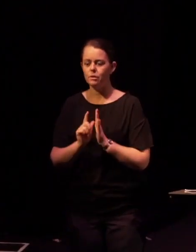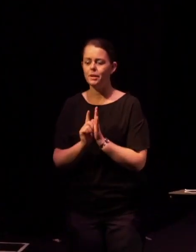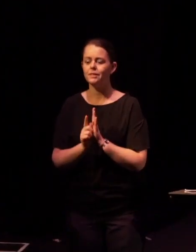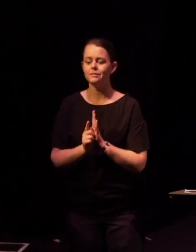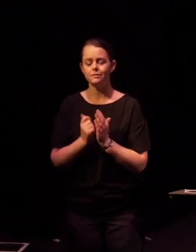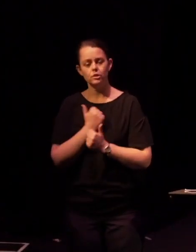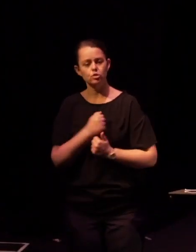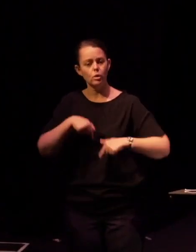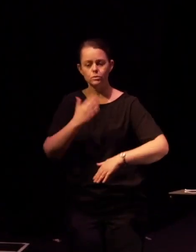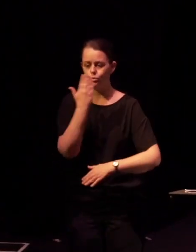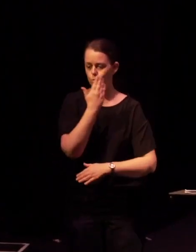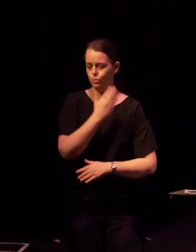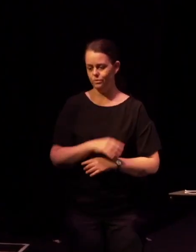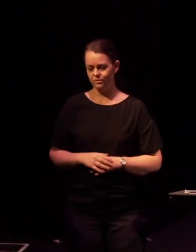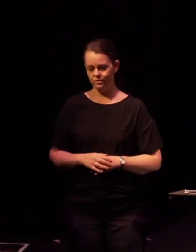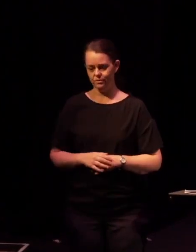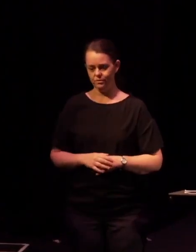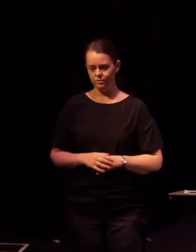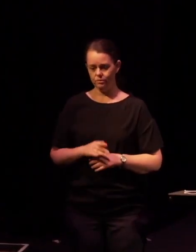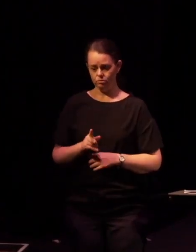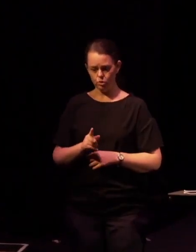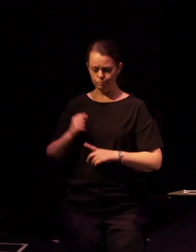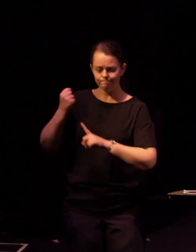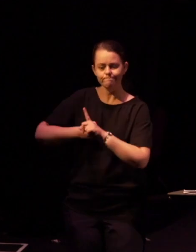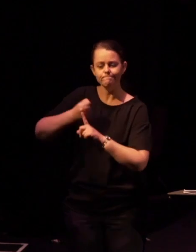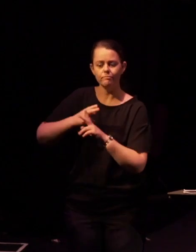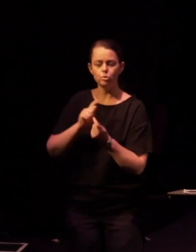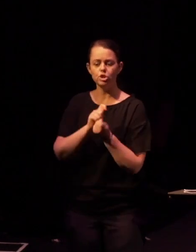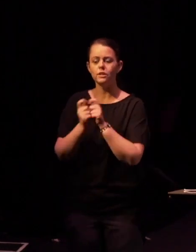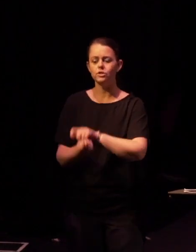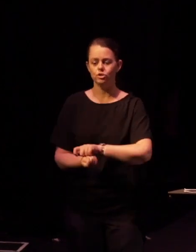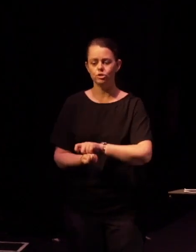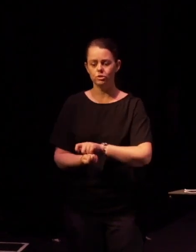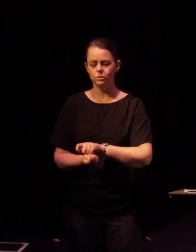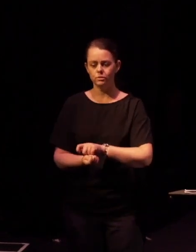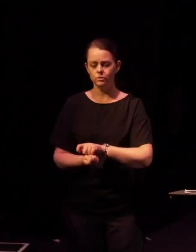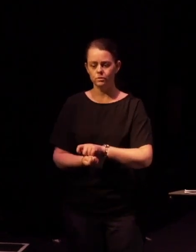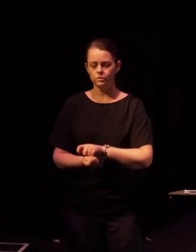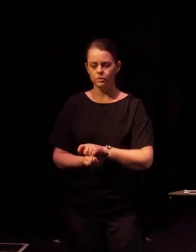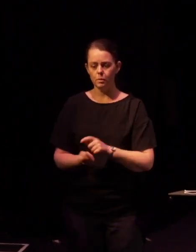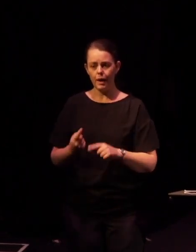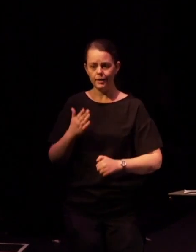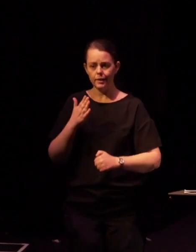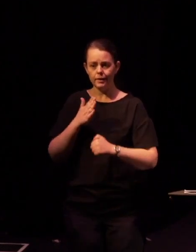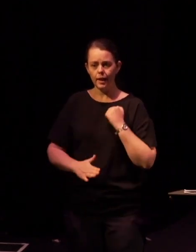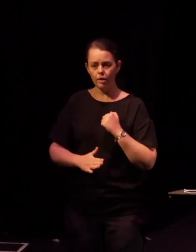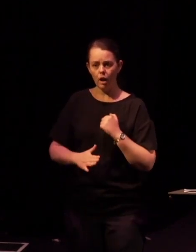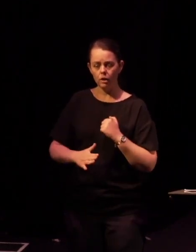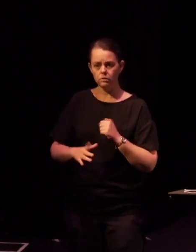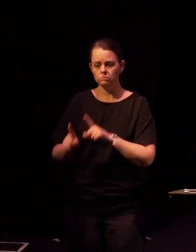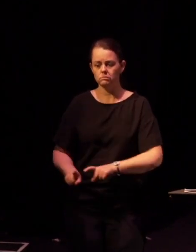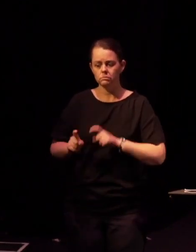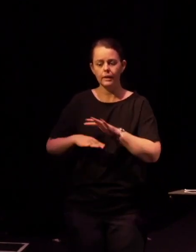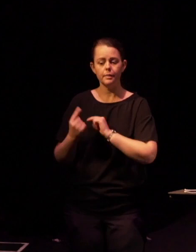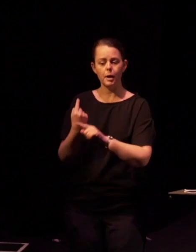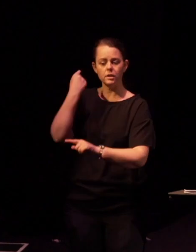up. Be a catalyst for change. And most importantly, don't park in the past. Sometimes our future isn't at